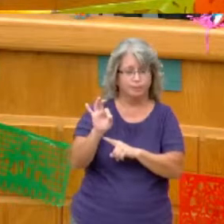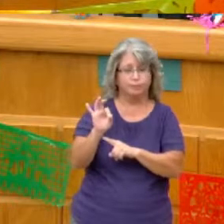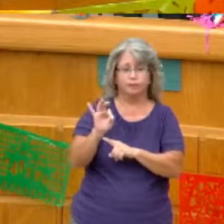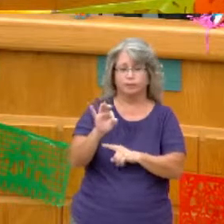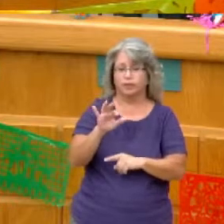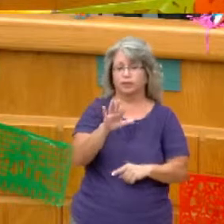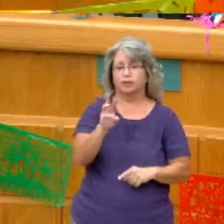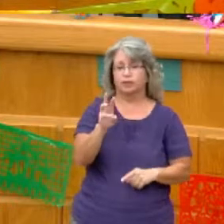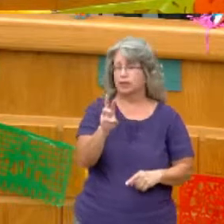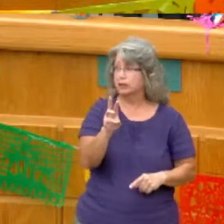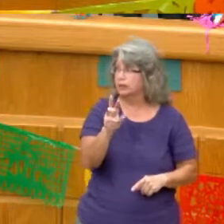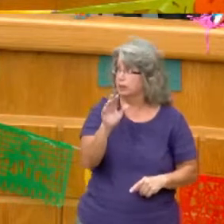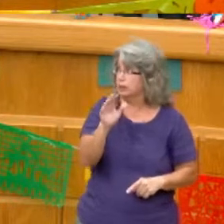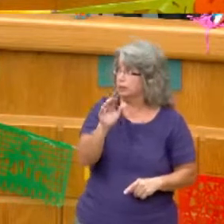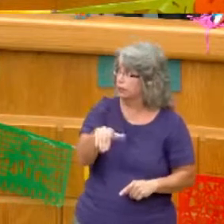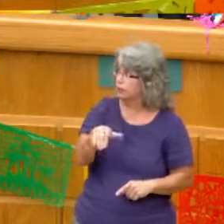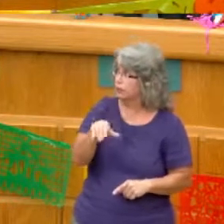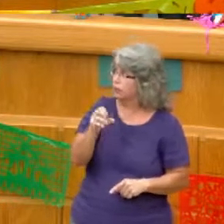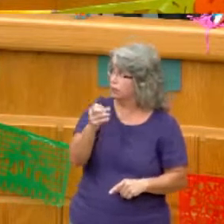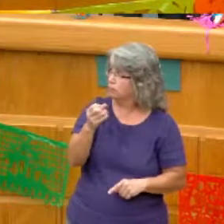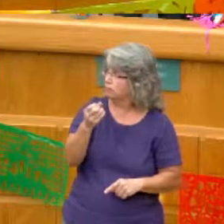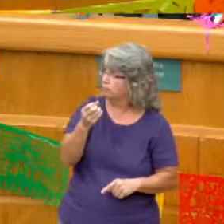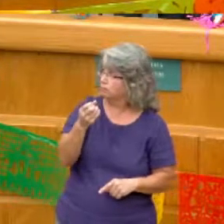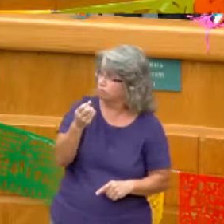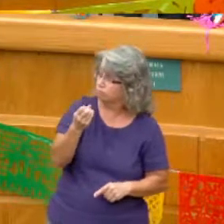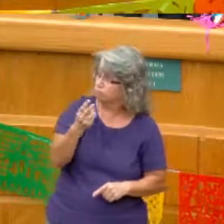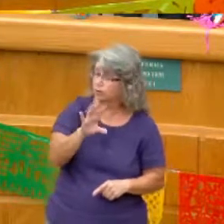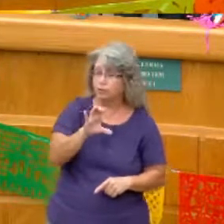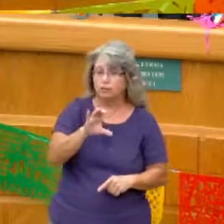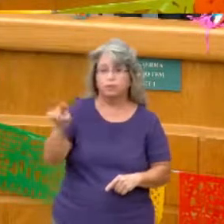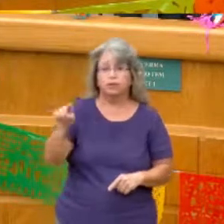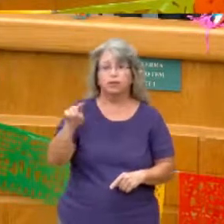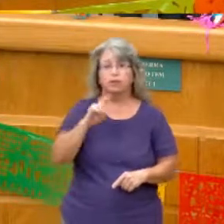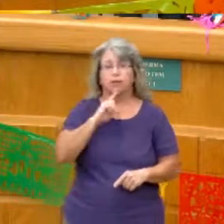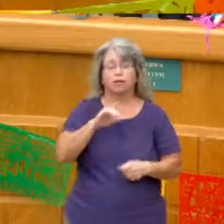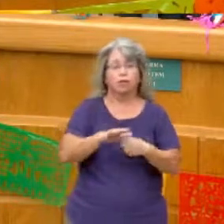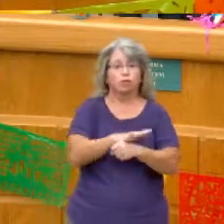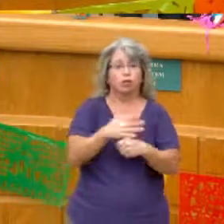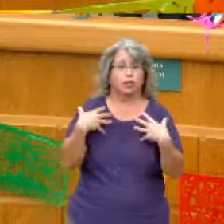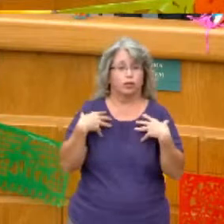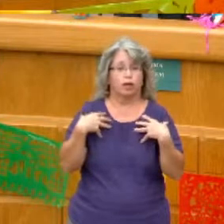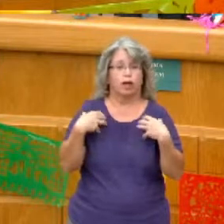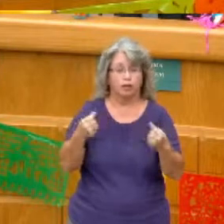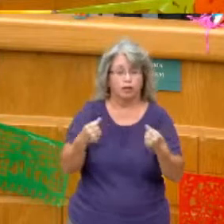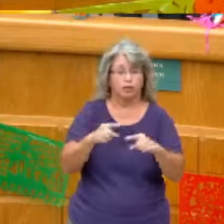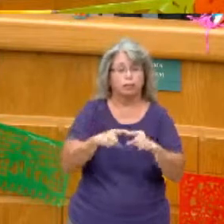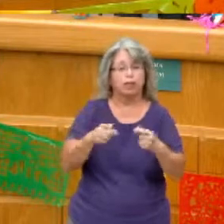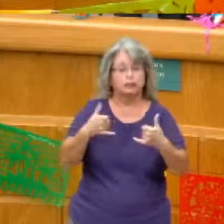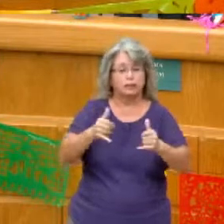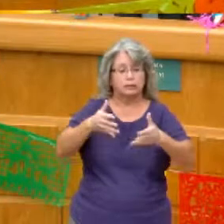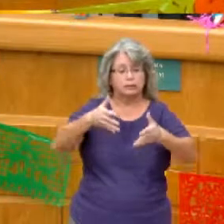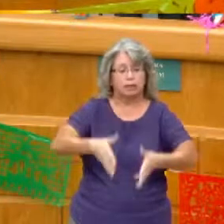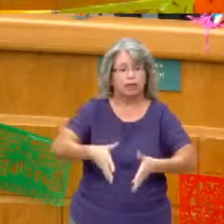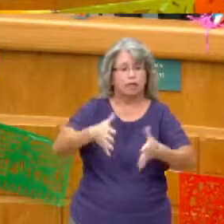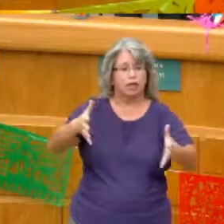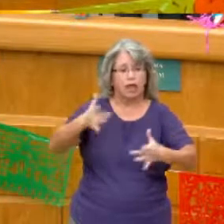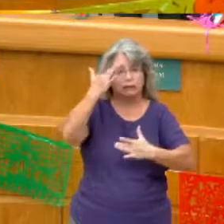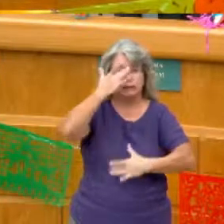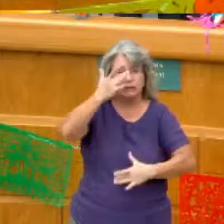59,823 people are fully recovered, but we do have a lot of active cases right now at over